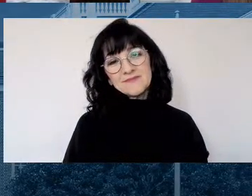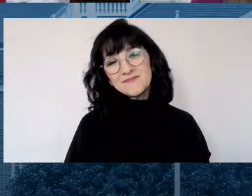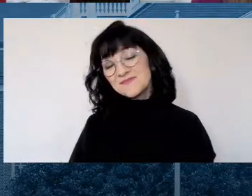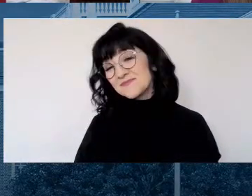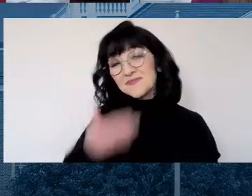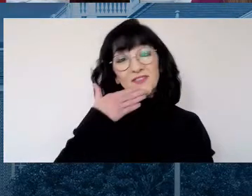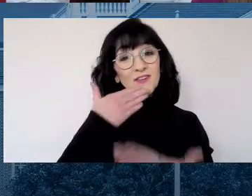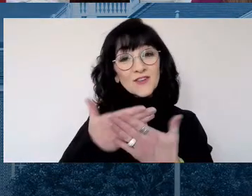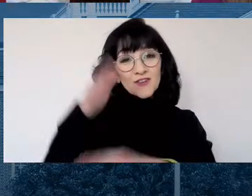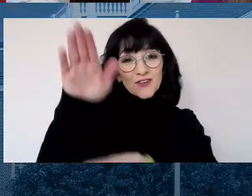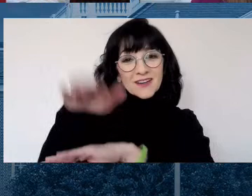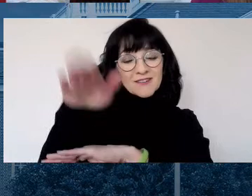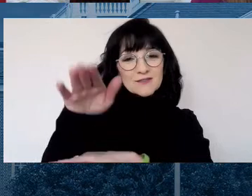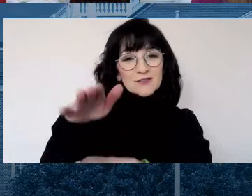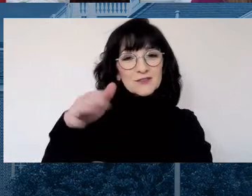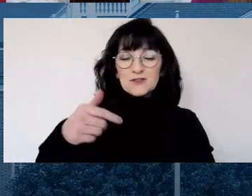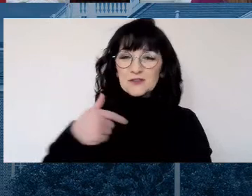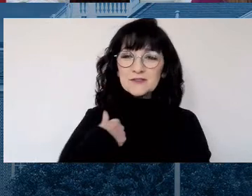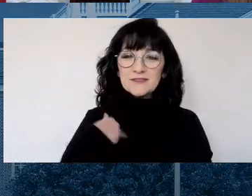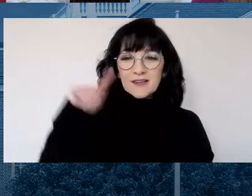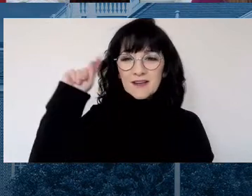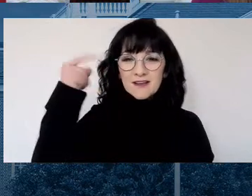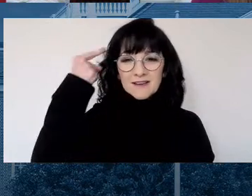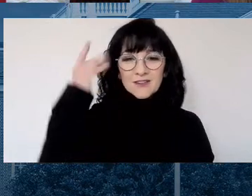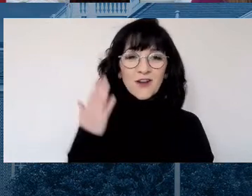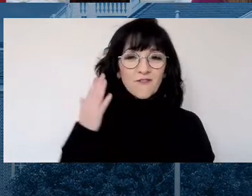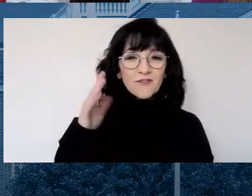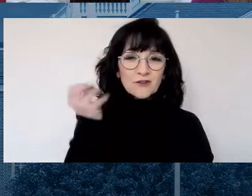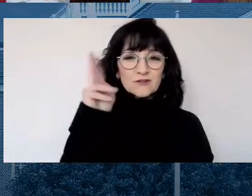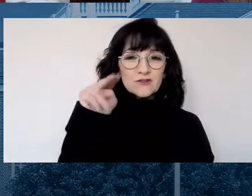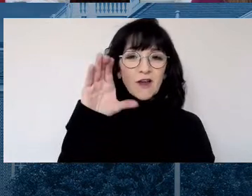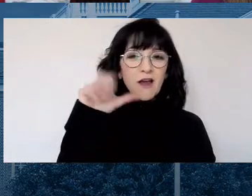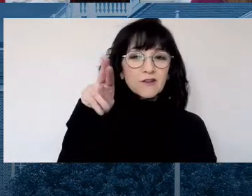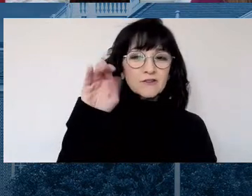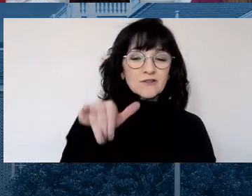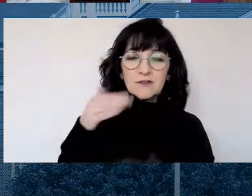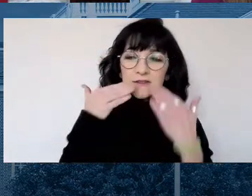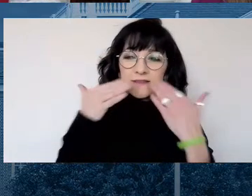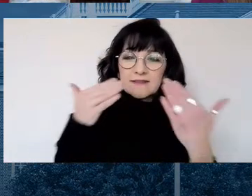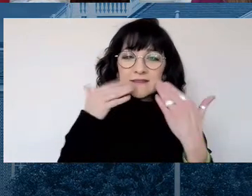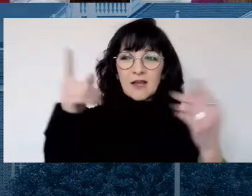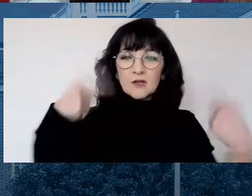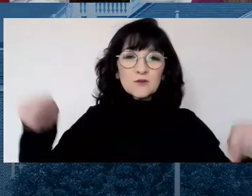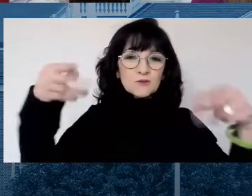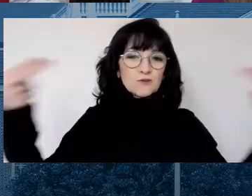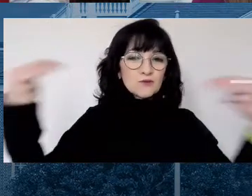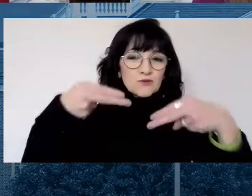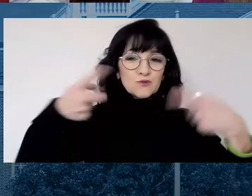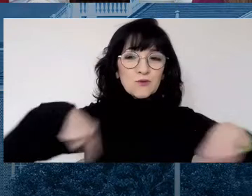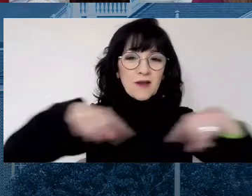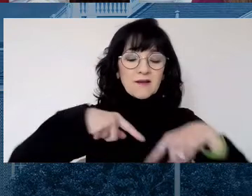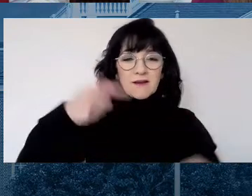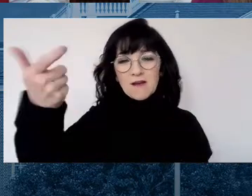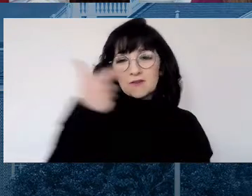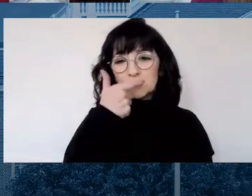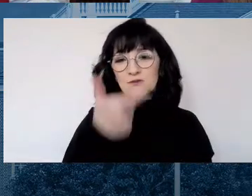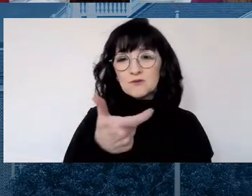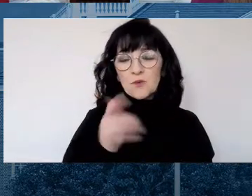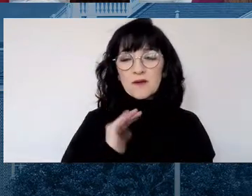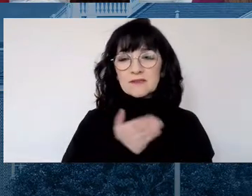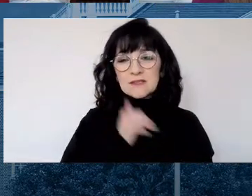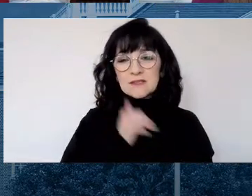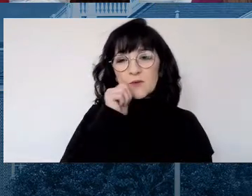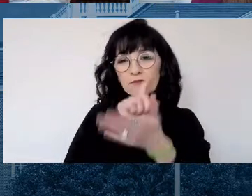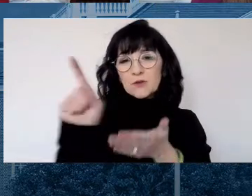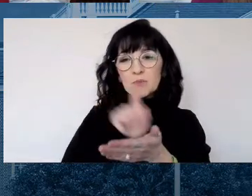Good afternoon, everyone. I'm Governor John Carney. Thank you for joining us for our weekly press conference on Delaware's response to